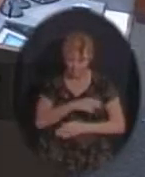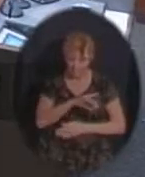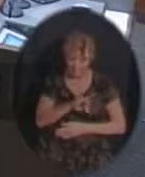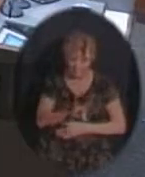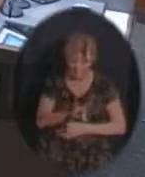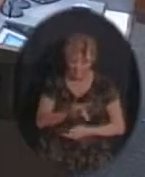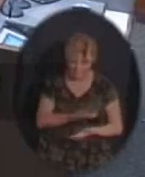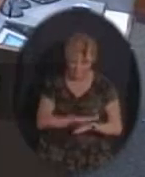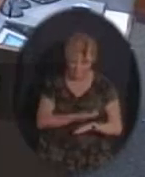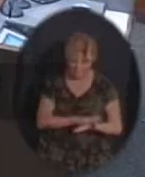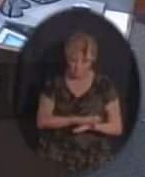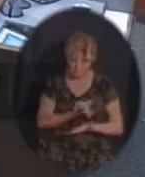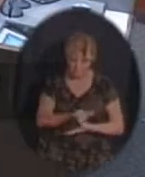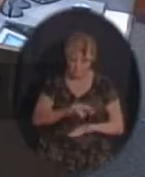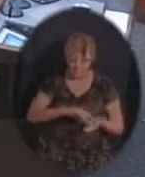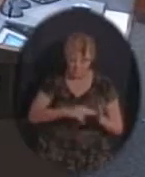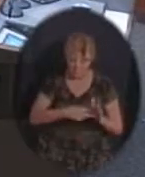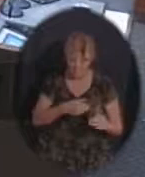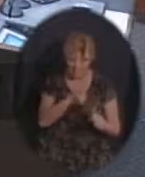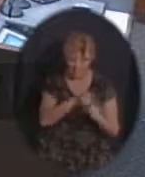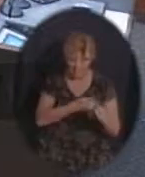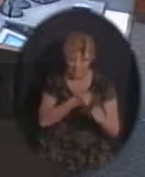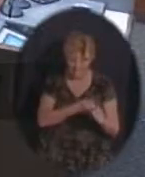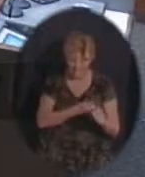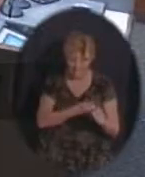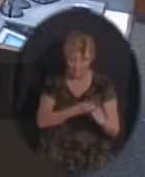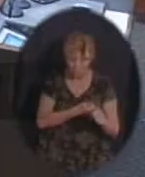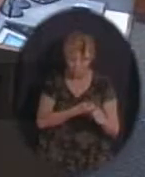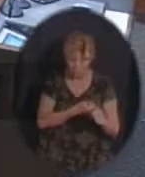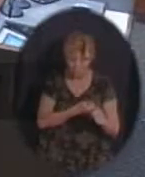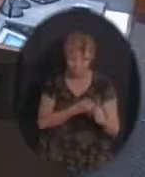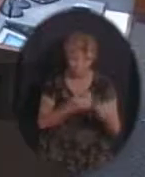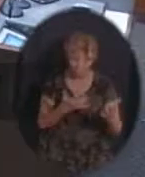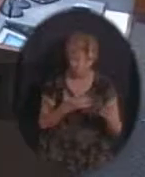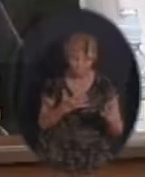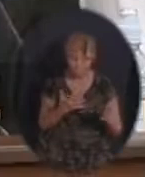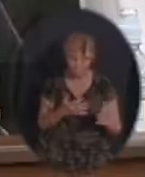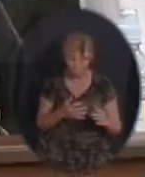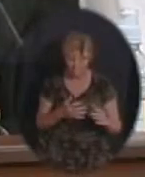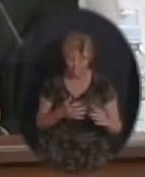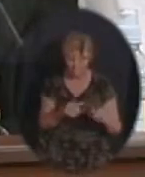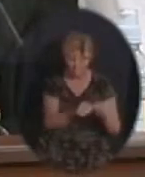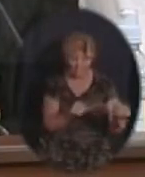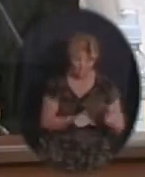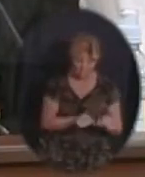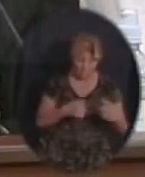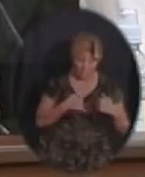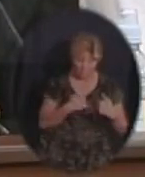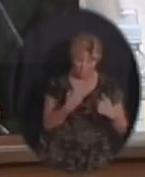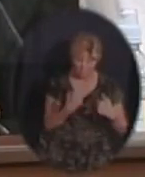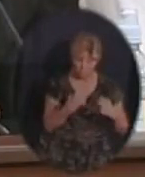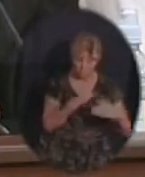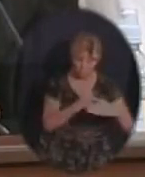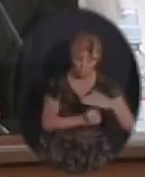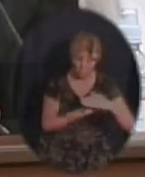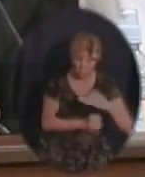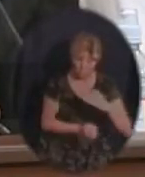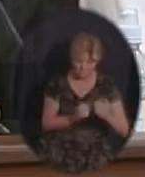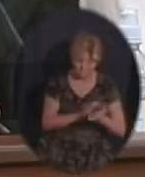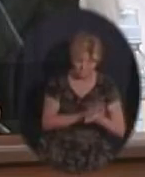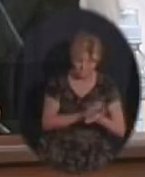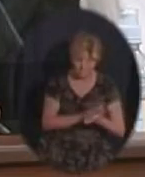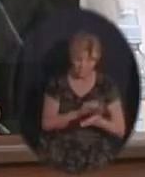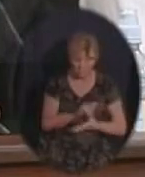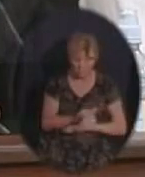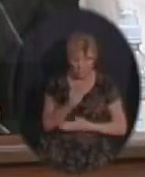elementary schools represented, and that would seem to be a fair way of doing that, and that every high school attendance area